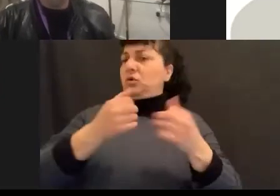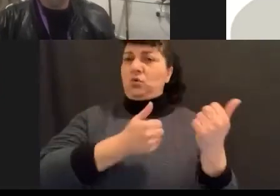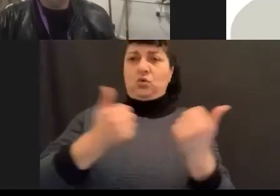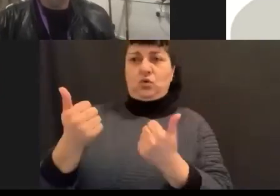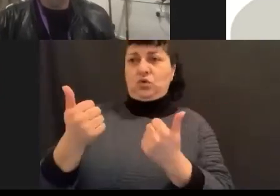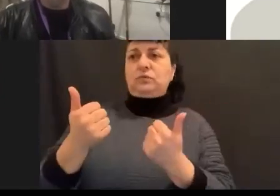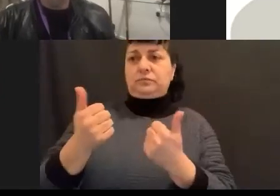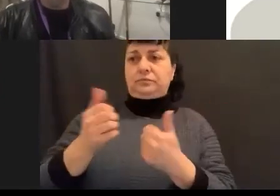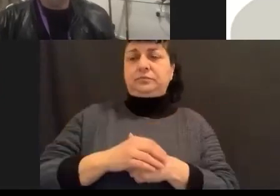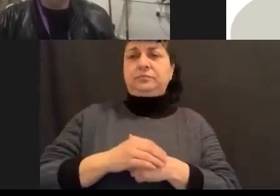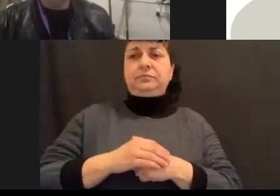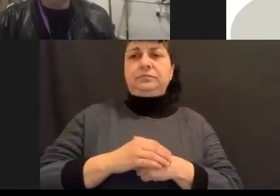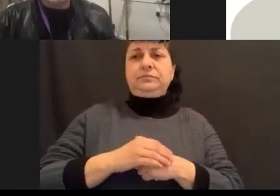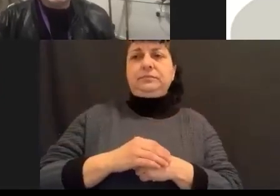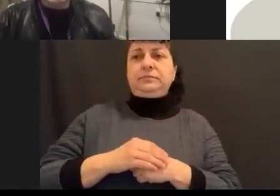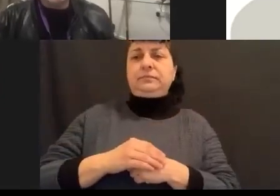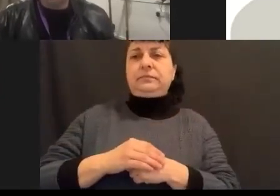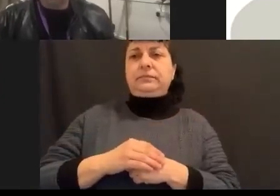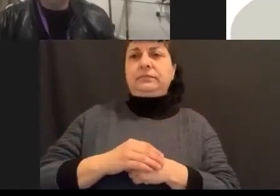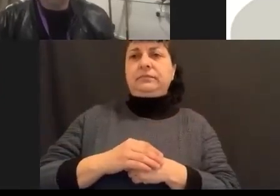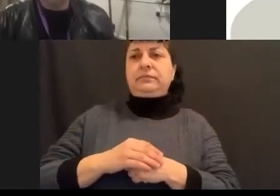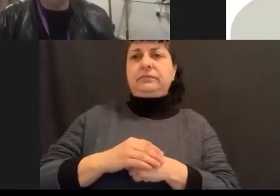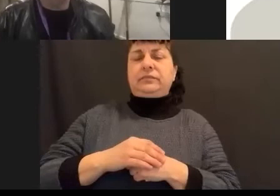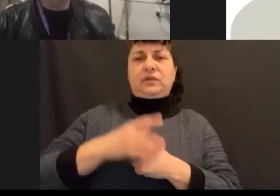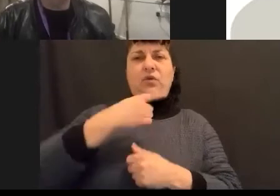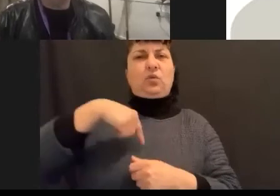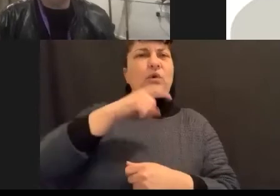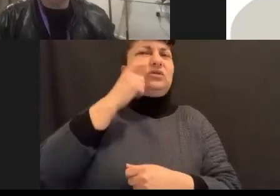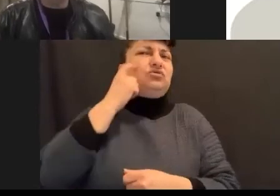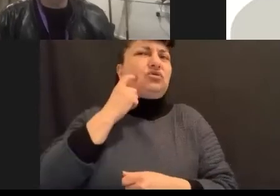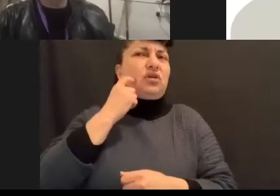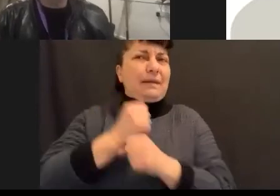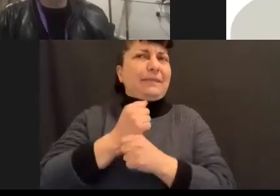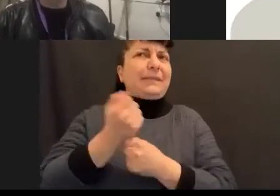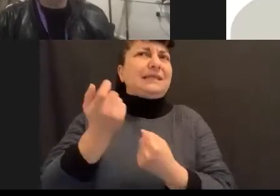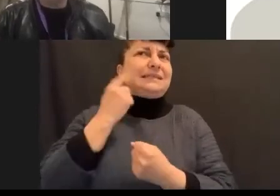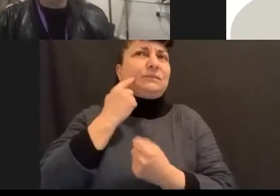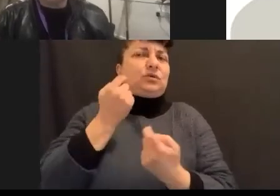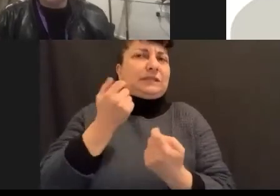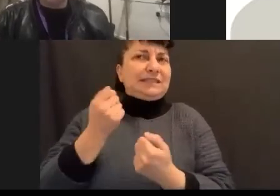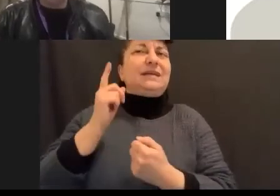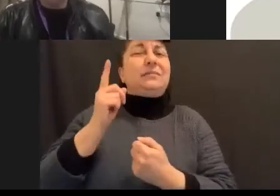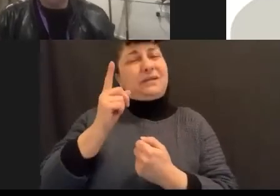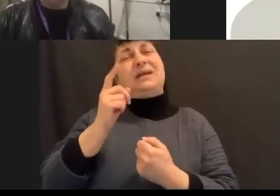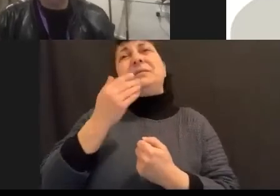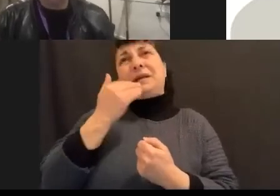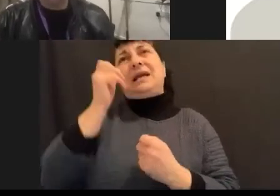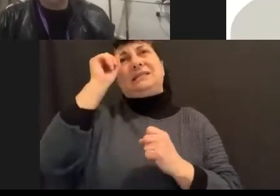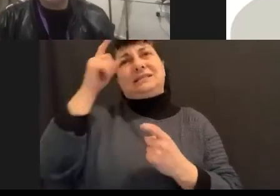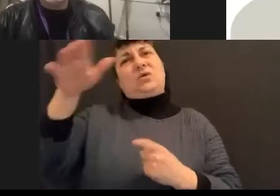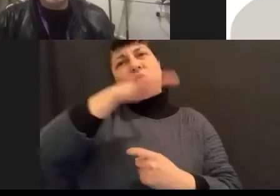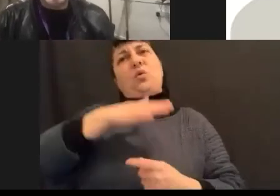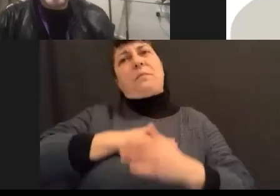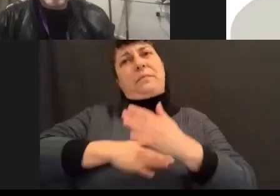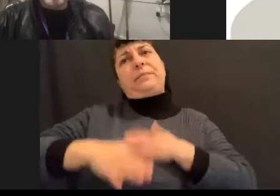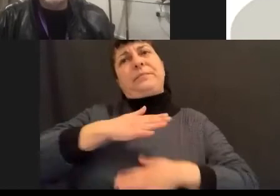So we will try to make it as easy as possible, but we will also have to all be patient and understanding. As for the question